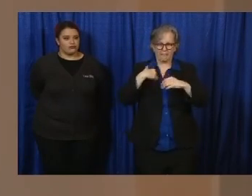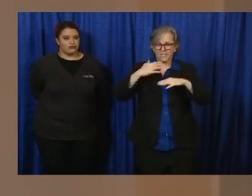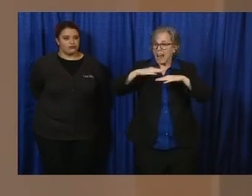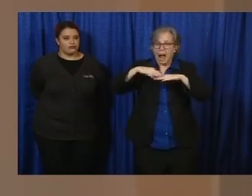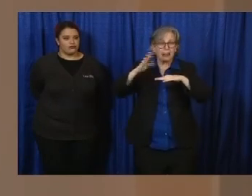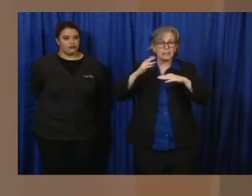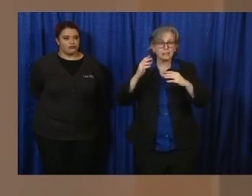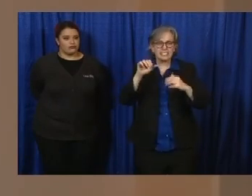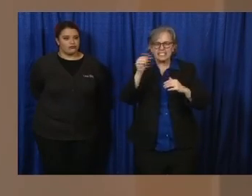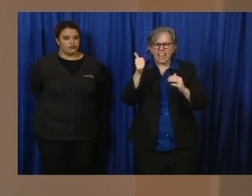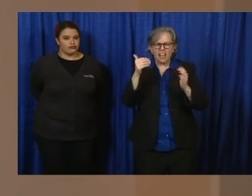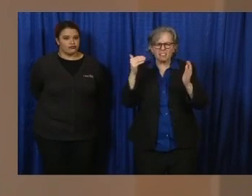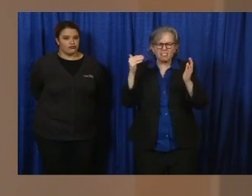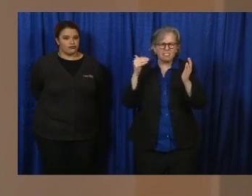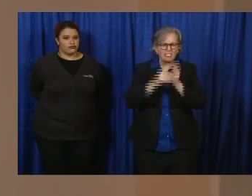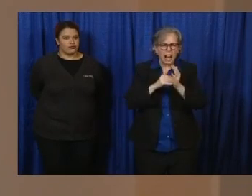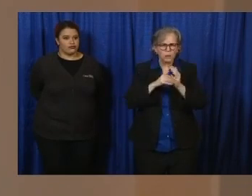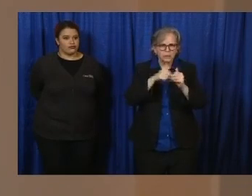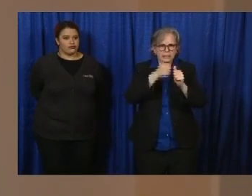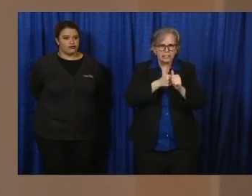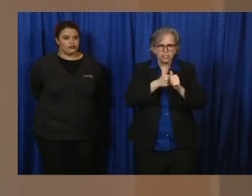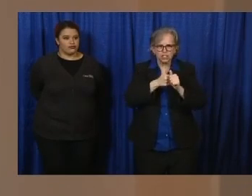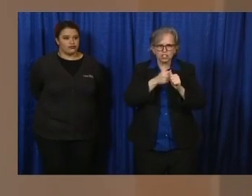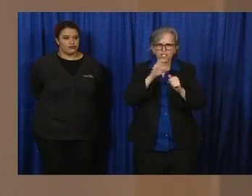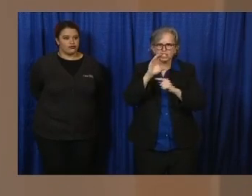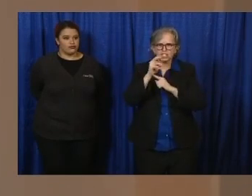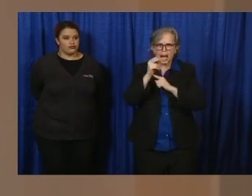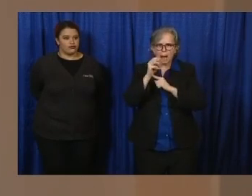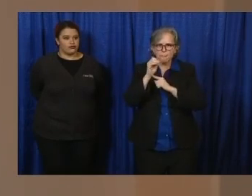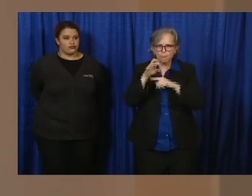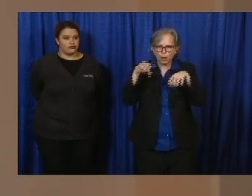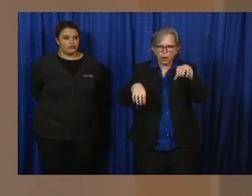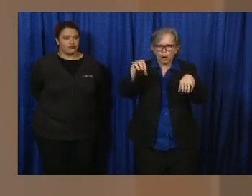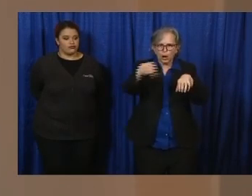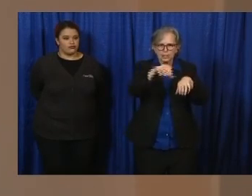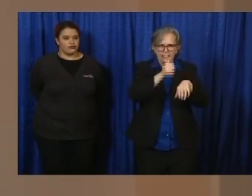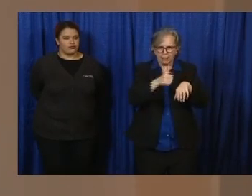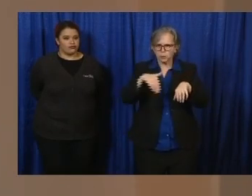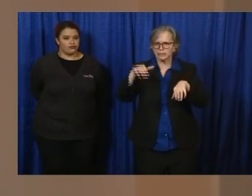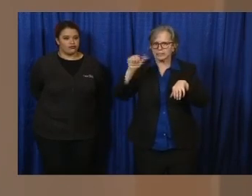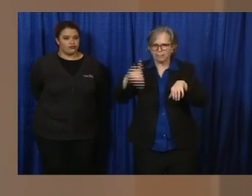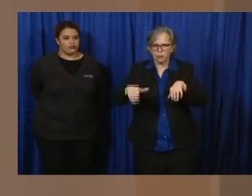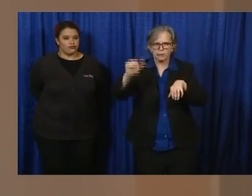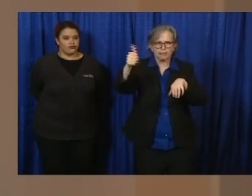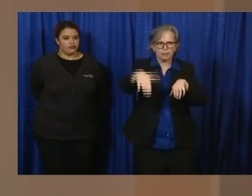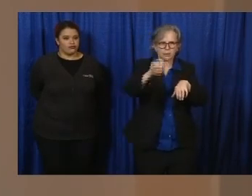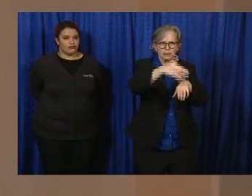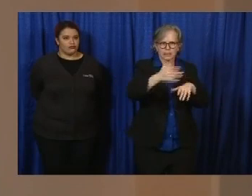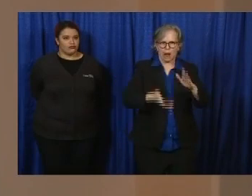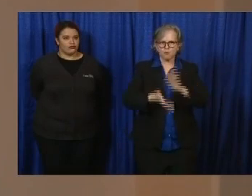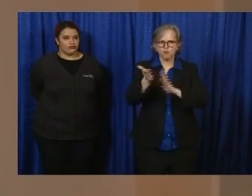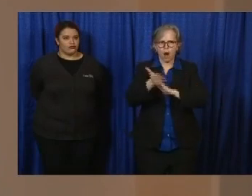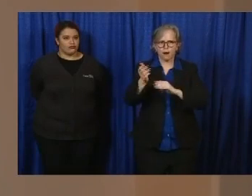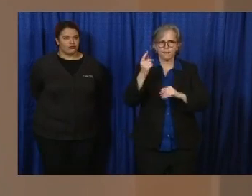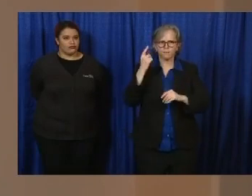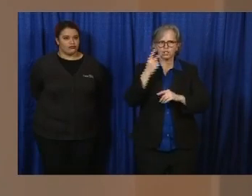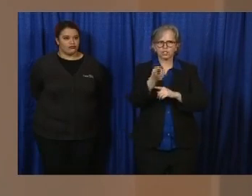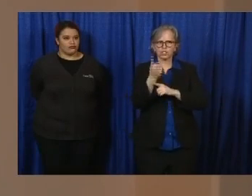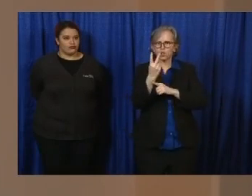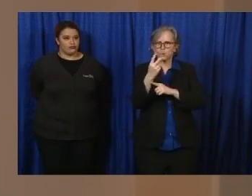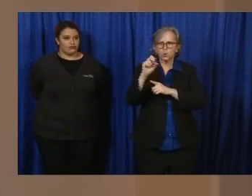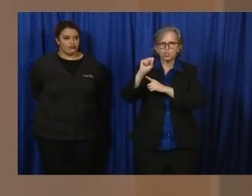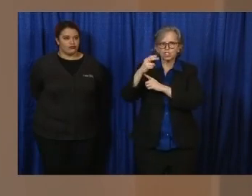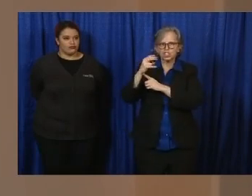each chamber, and there are 4 chambers in each machine, and they can run that for 2 shifts. So each machine under 2 shifts should be able